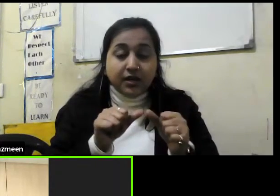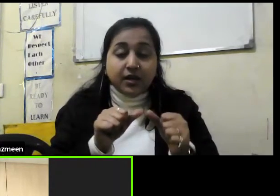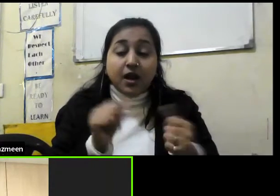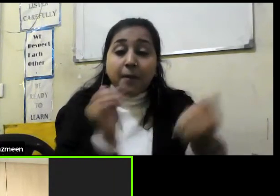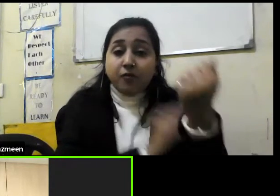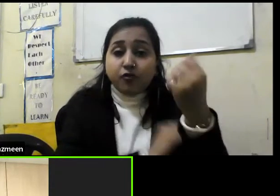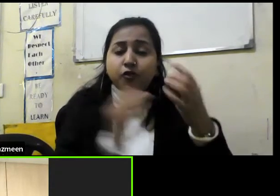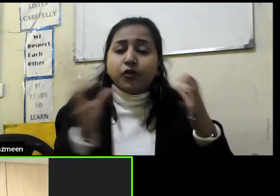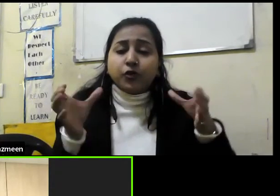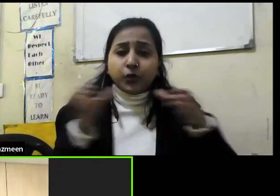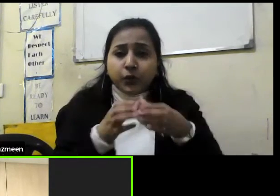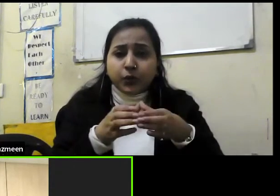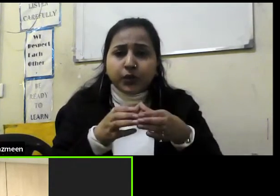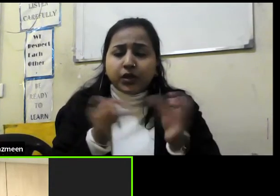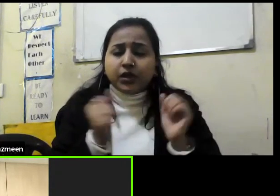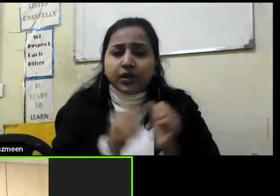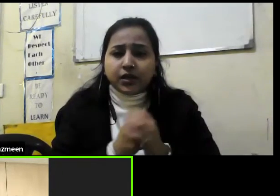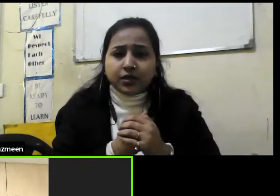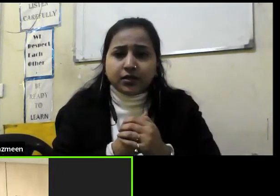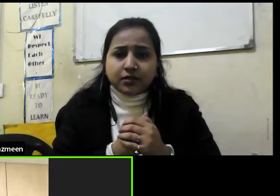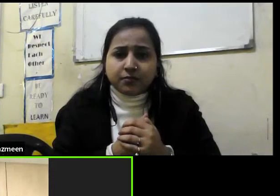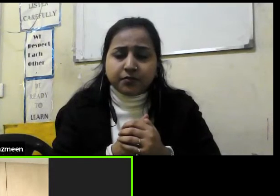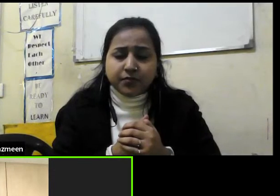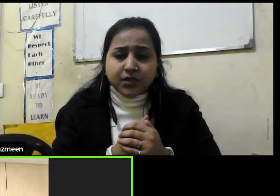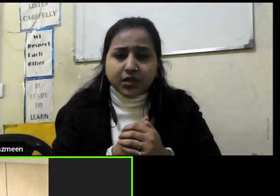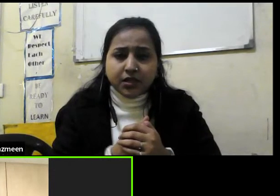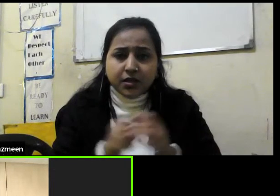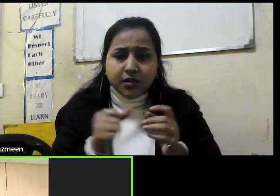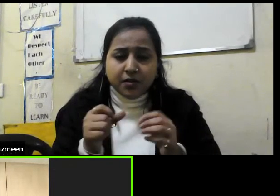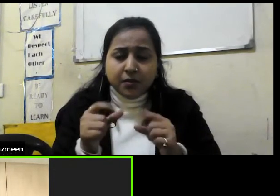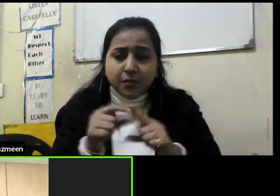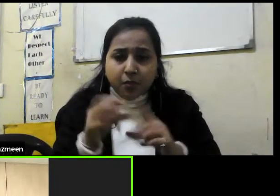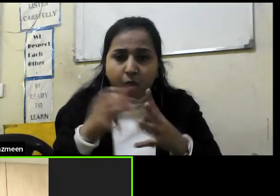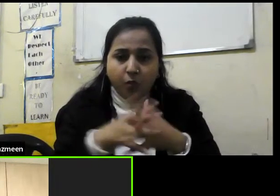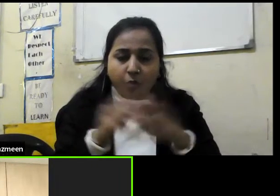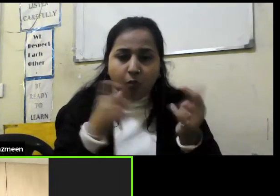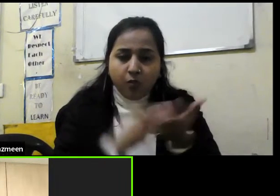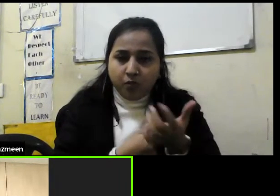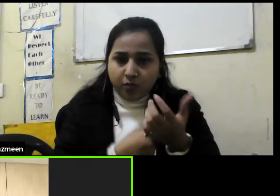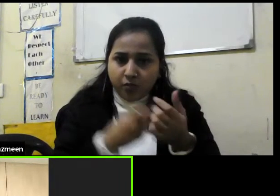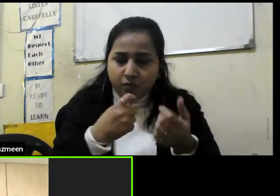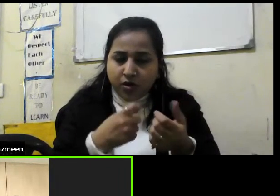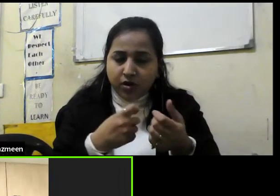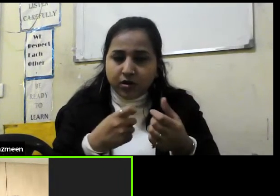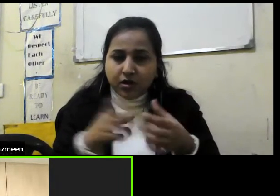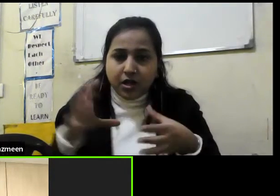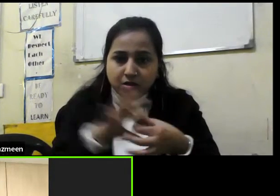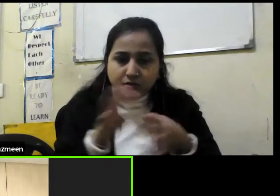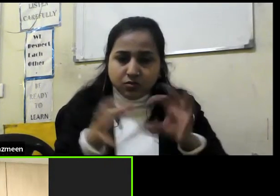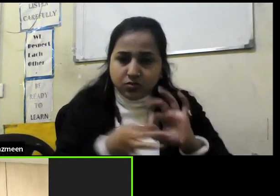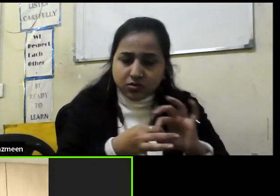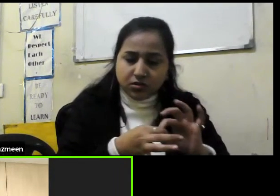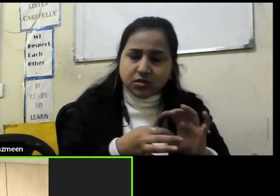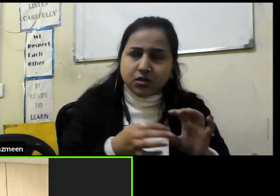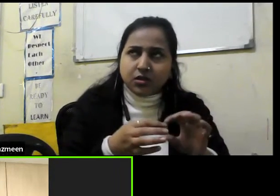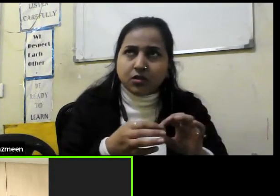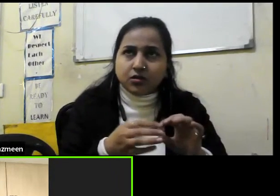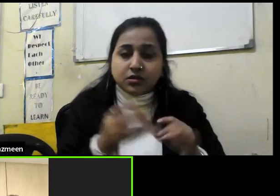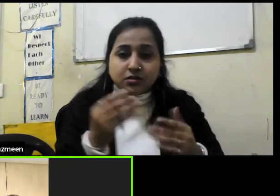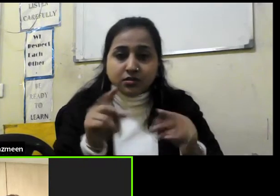sides, including Powerlinks Association is with Sarthak since long, and we have been working on this platform since